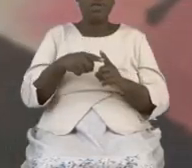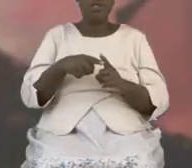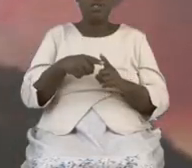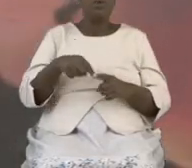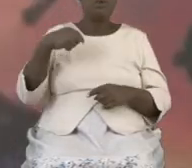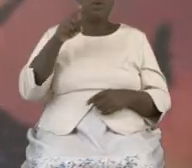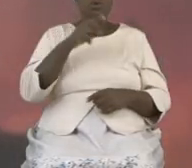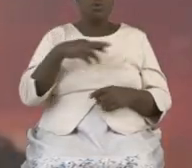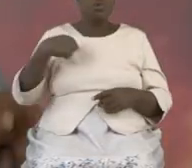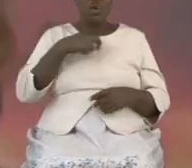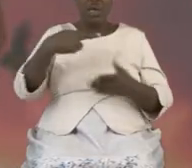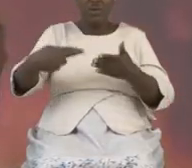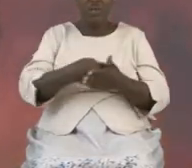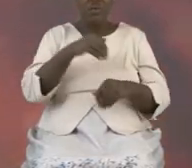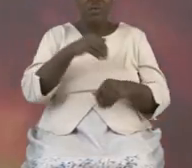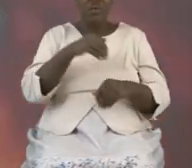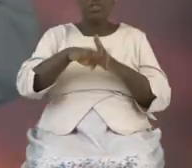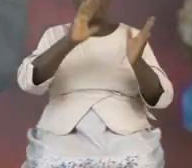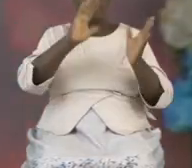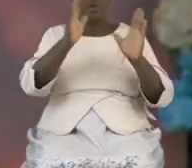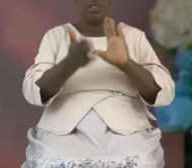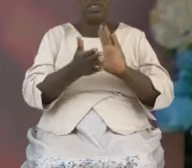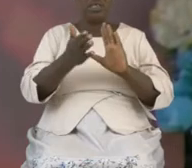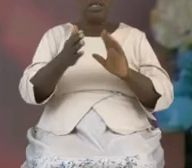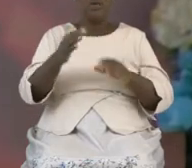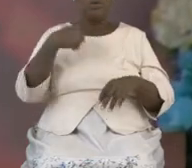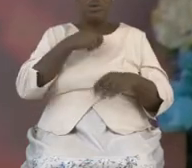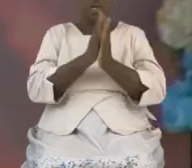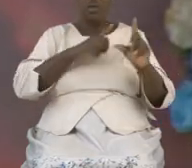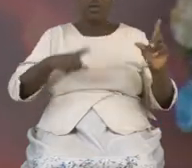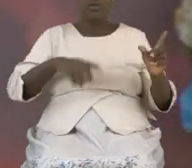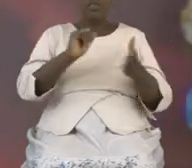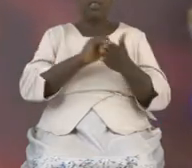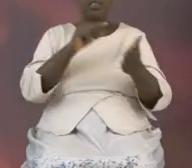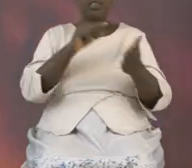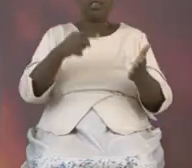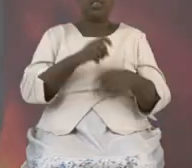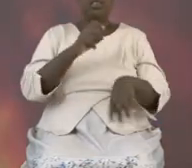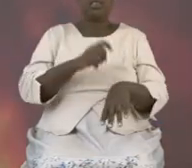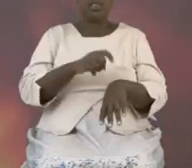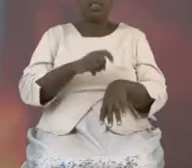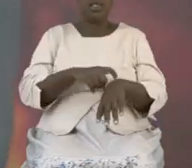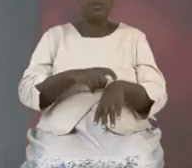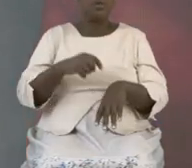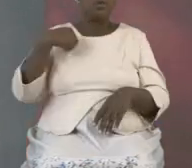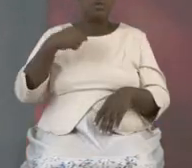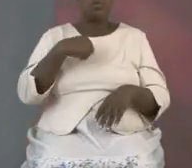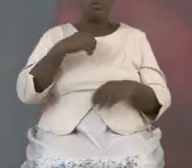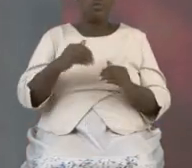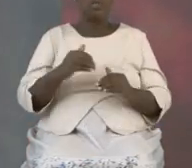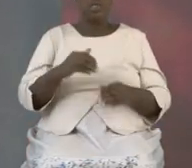in your presence. We're asking, Lord, that this time will advance in the kingdom